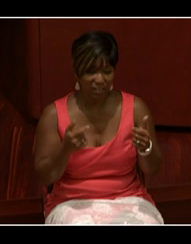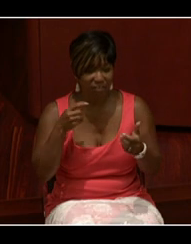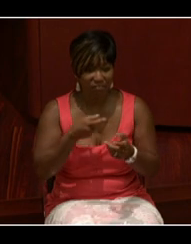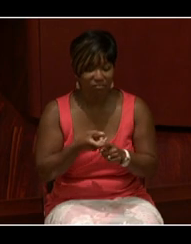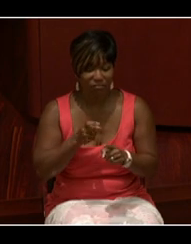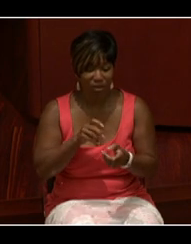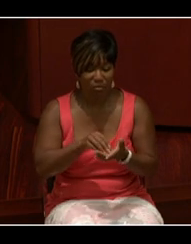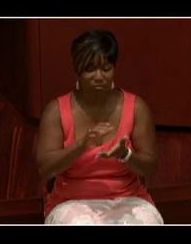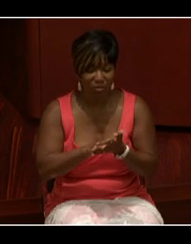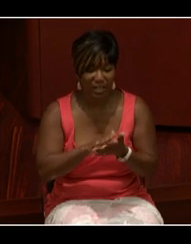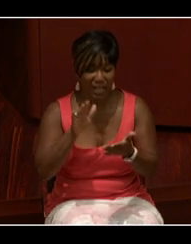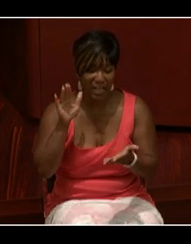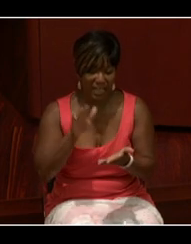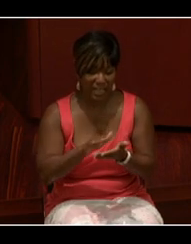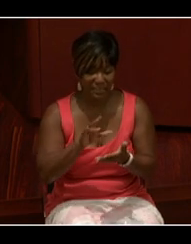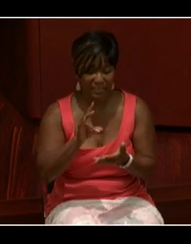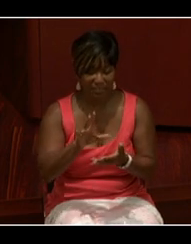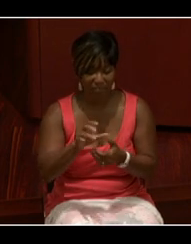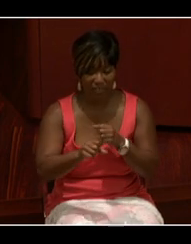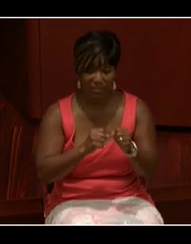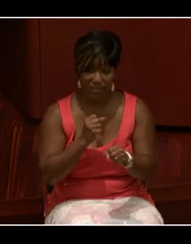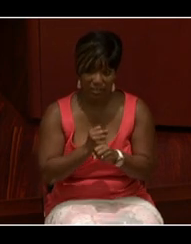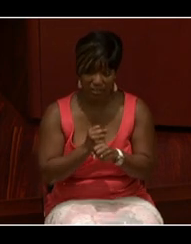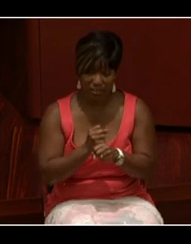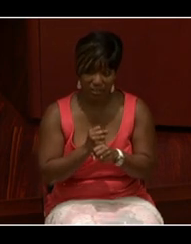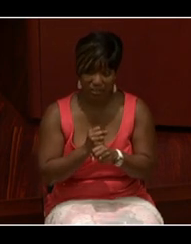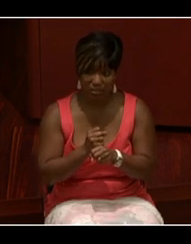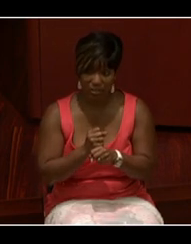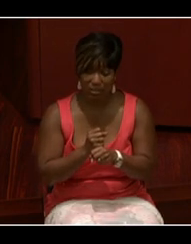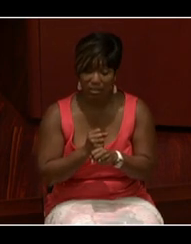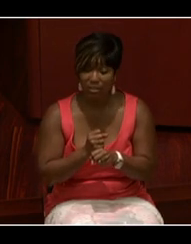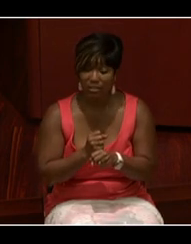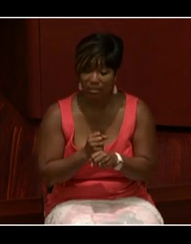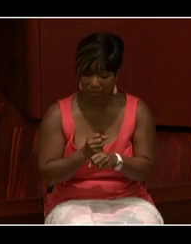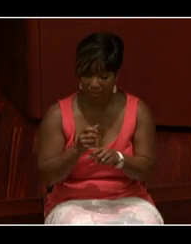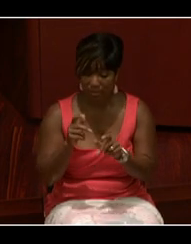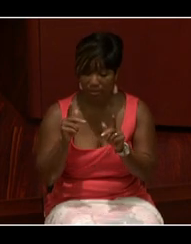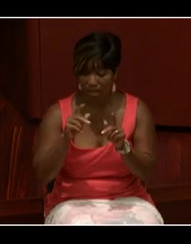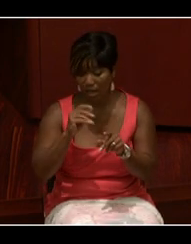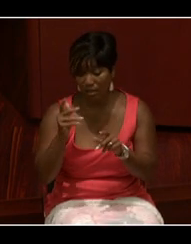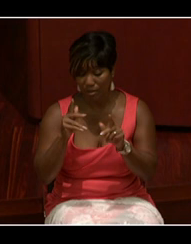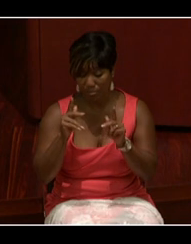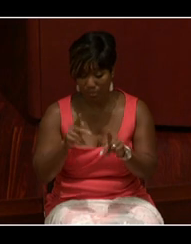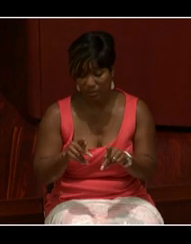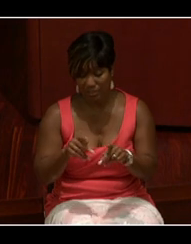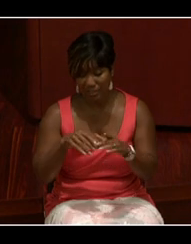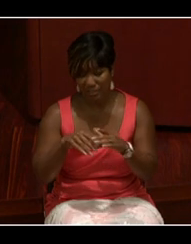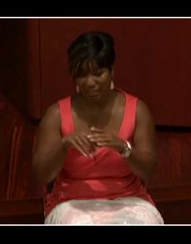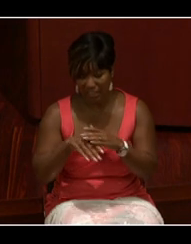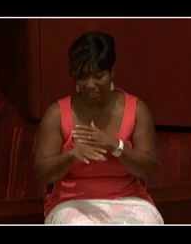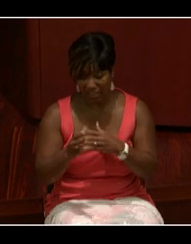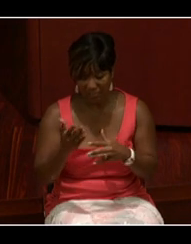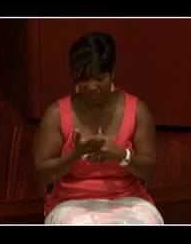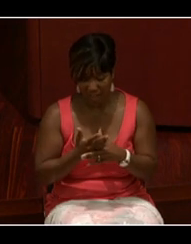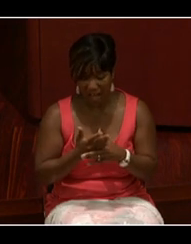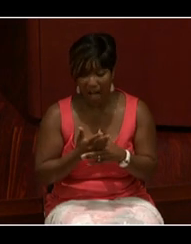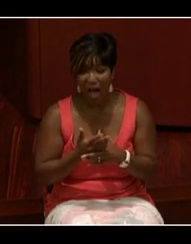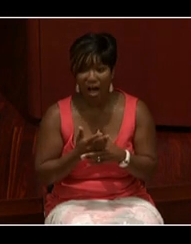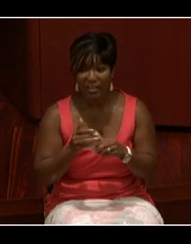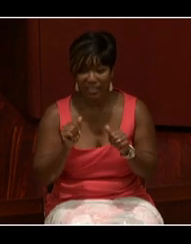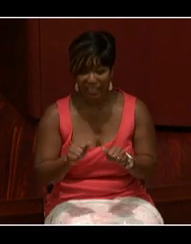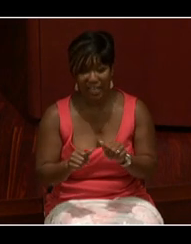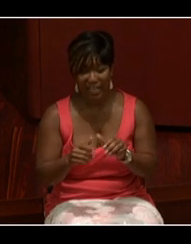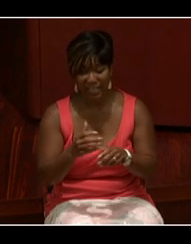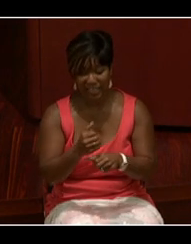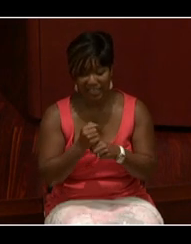records less than 75 years old. That said, other persons appearing in the file are entitled to information on them and may obtain copies